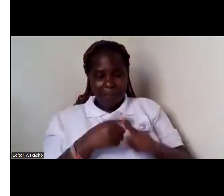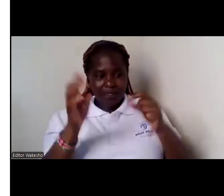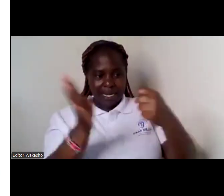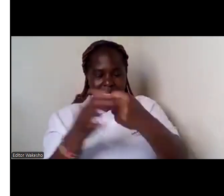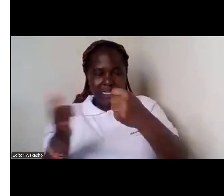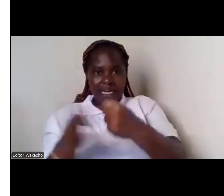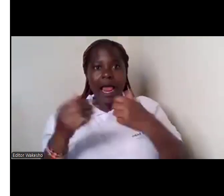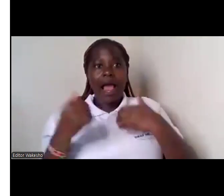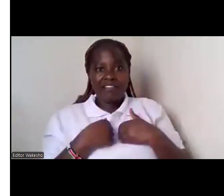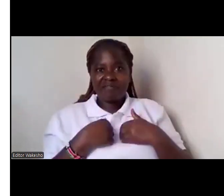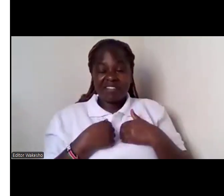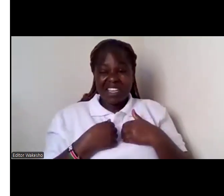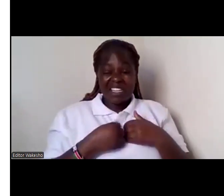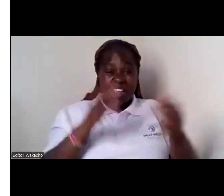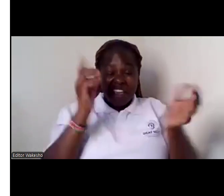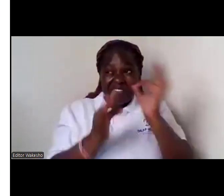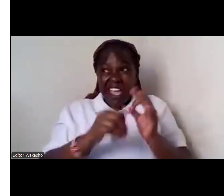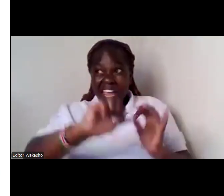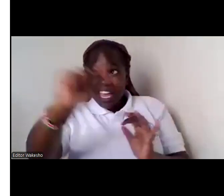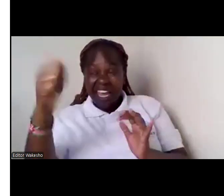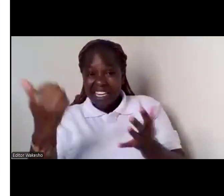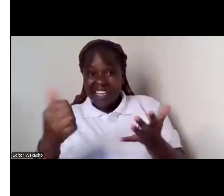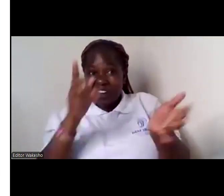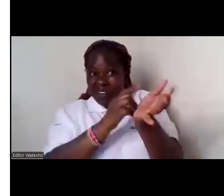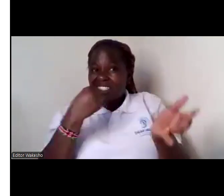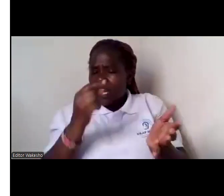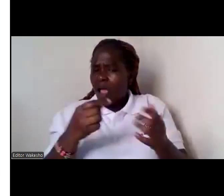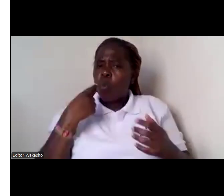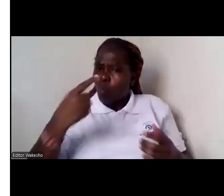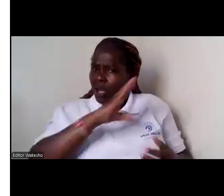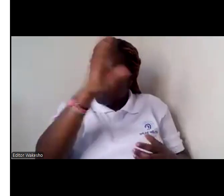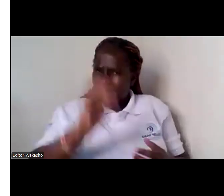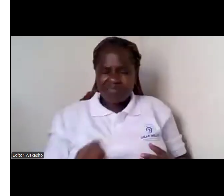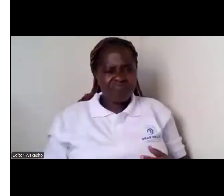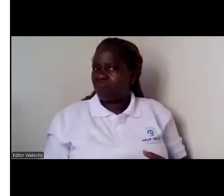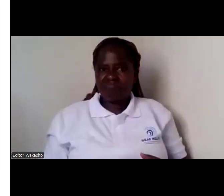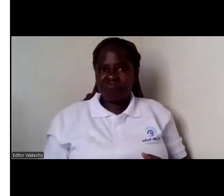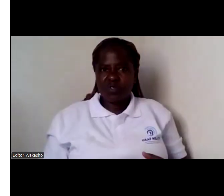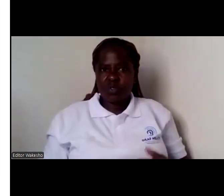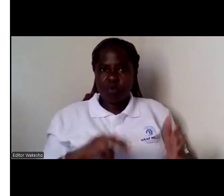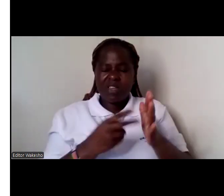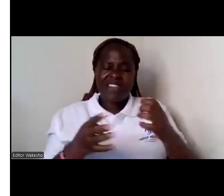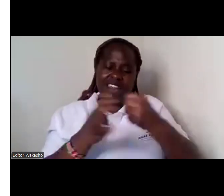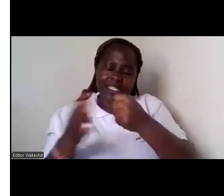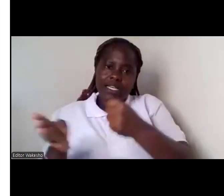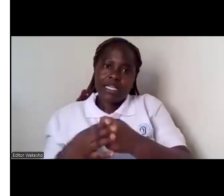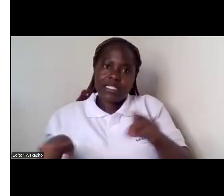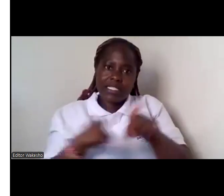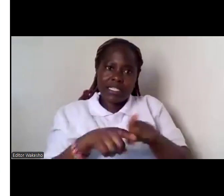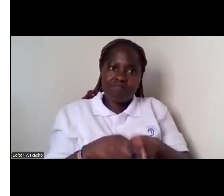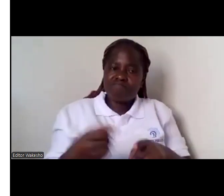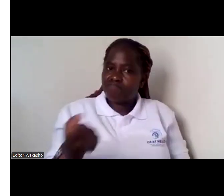Let no one lie to you, there's any that's 100%. This one is among the ones that are 99, just like pills and the patch and the